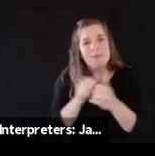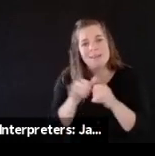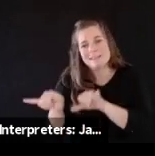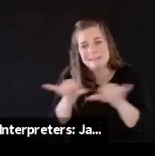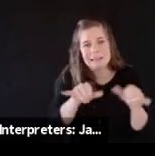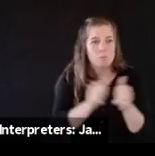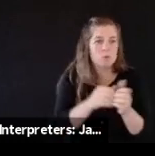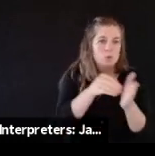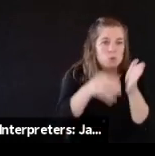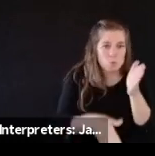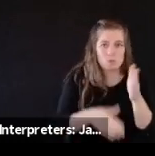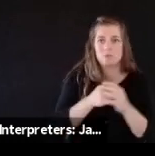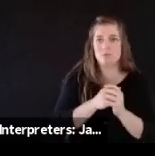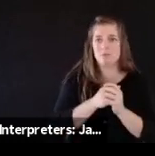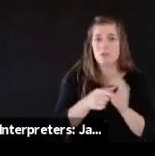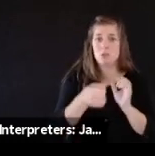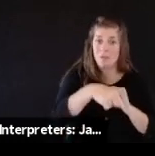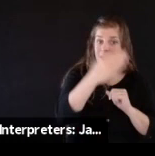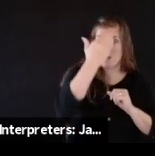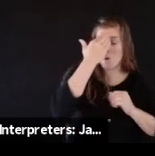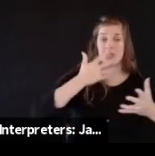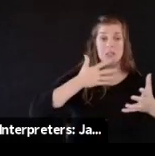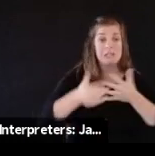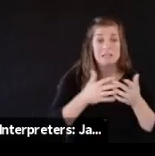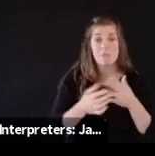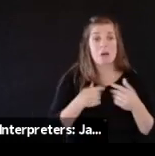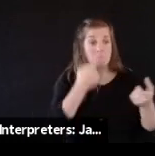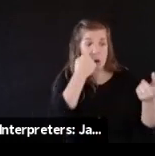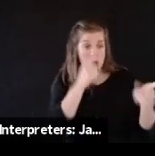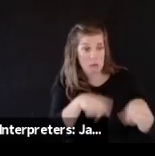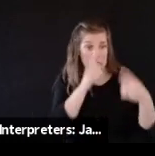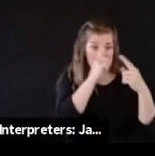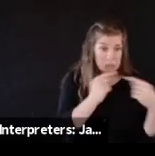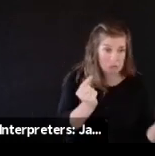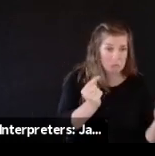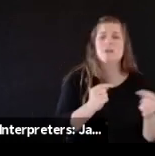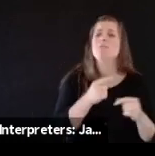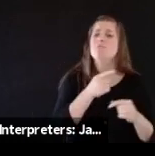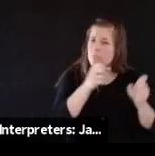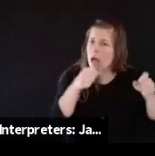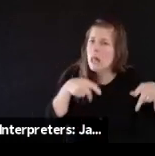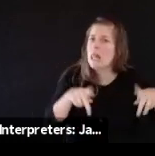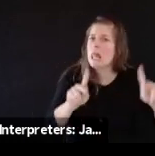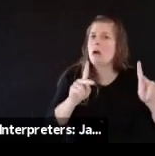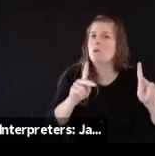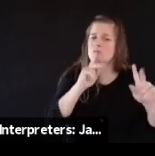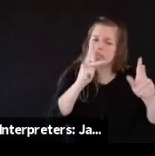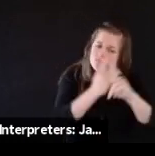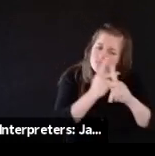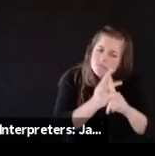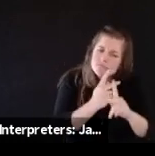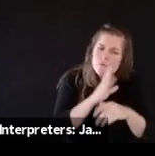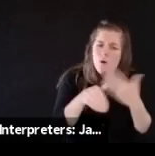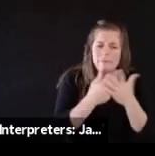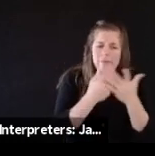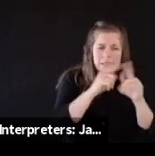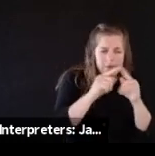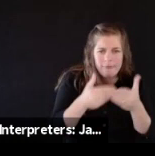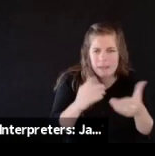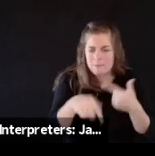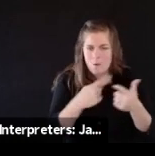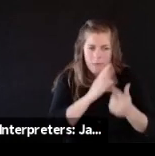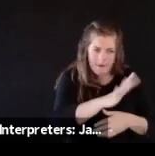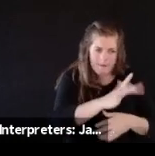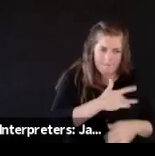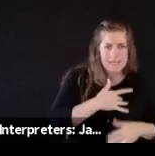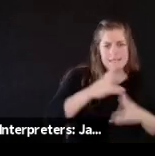they know that regardless of whether we agree or disagree with them, they are allowed to explore the nuances of what they're feeling and